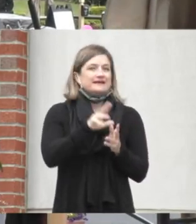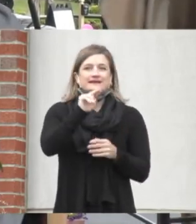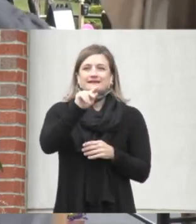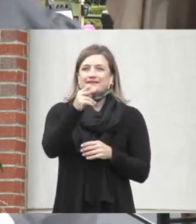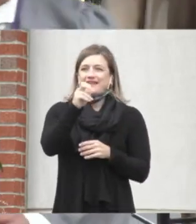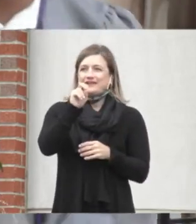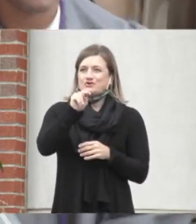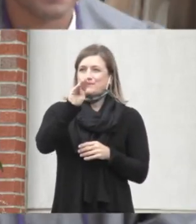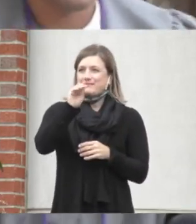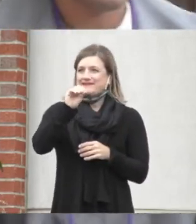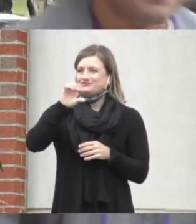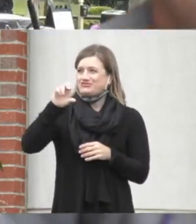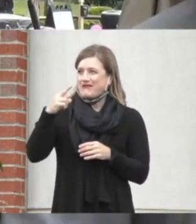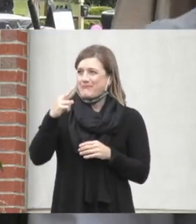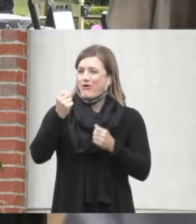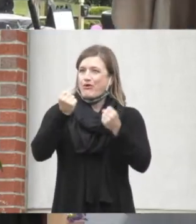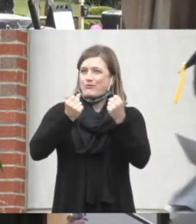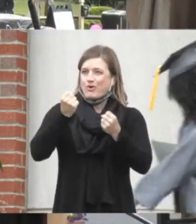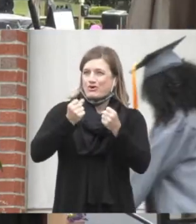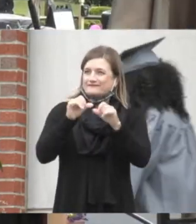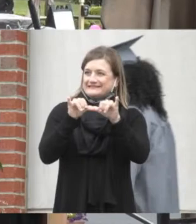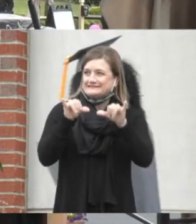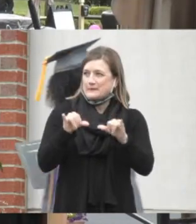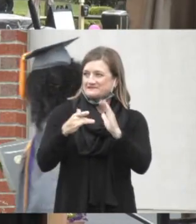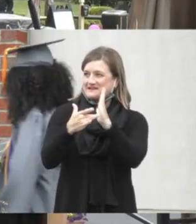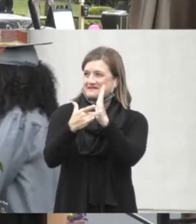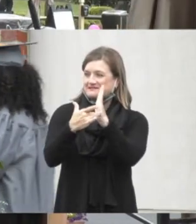Nathaniel Meacham, Automotive Systems Technology.